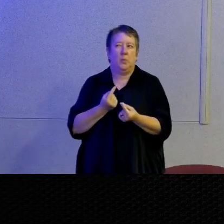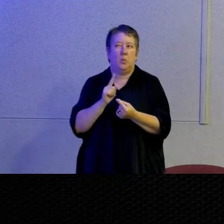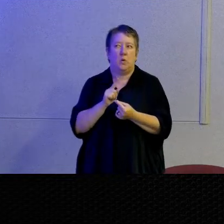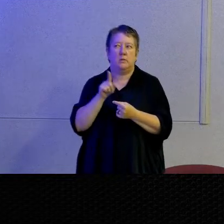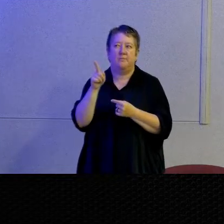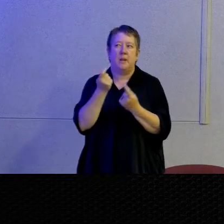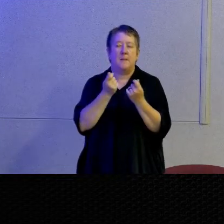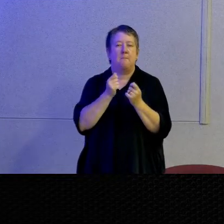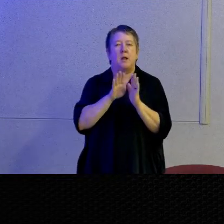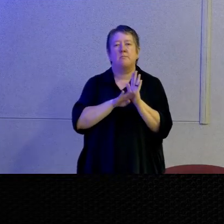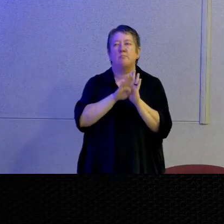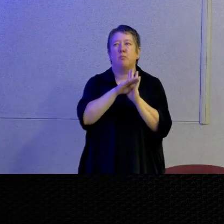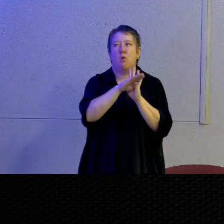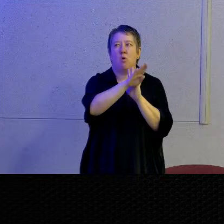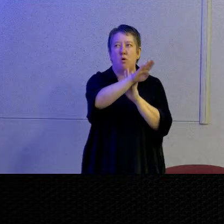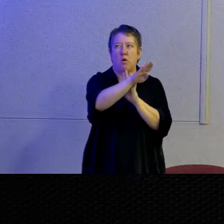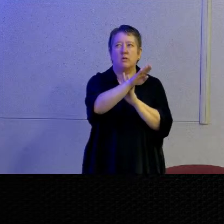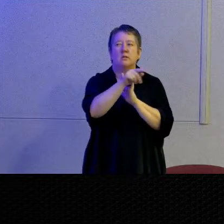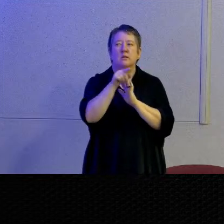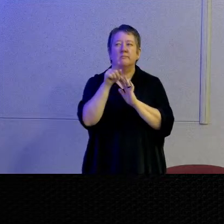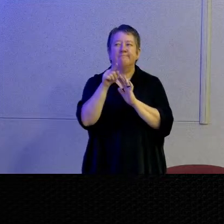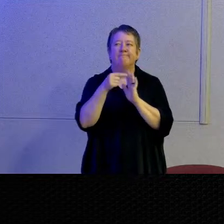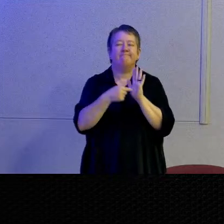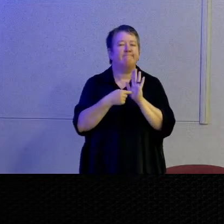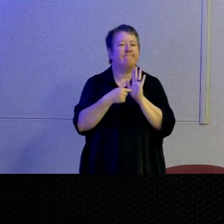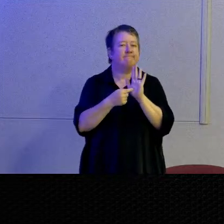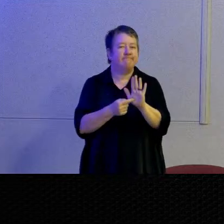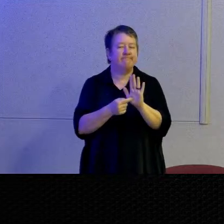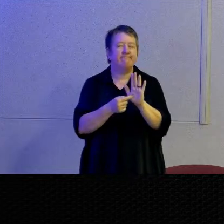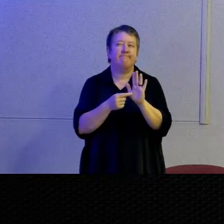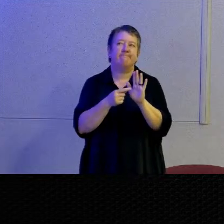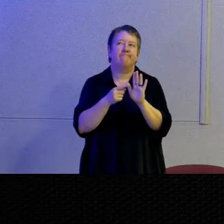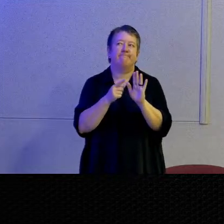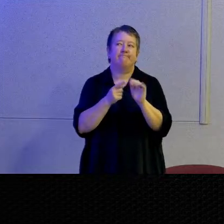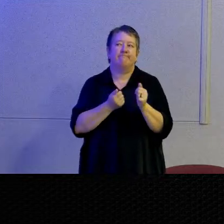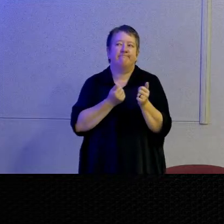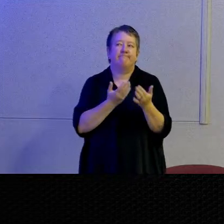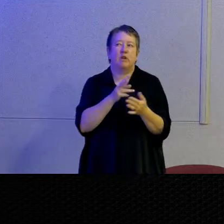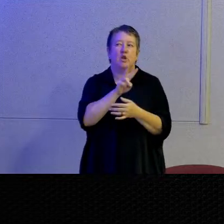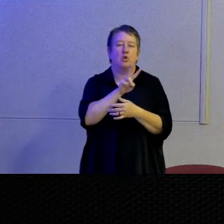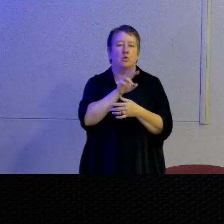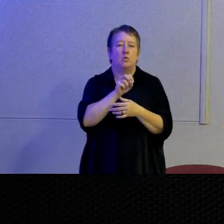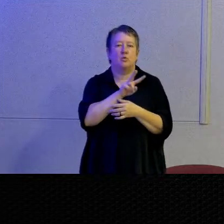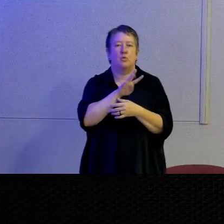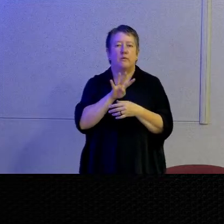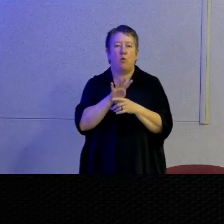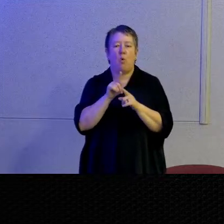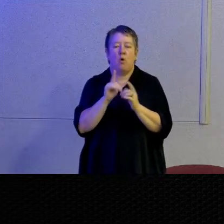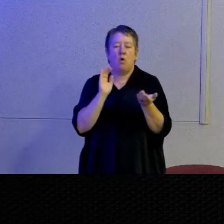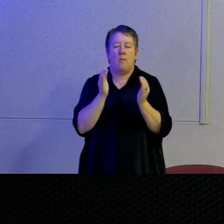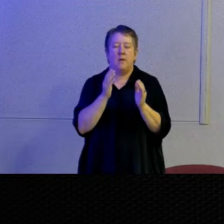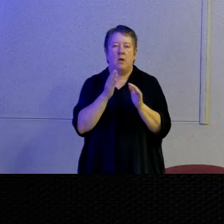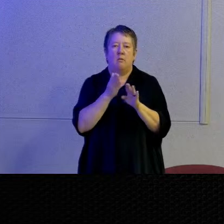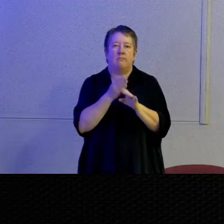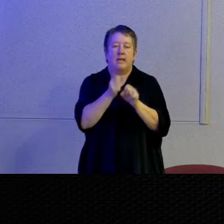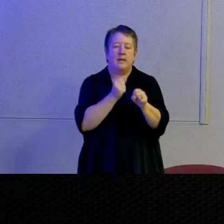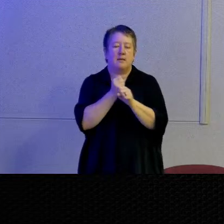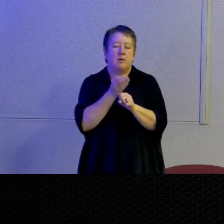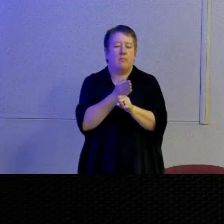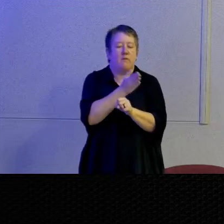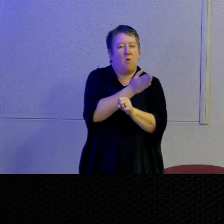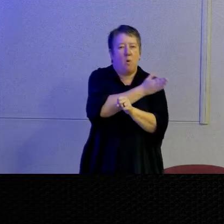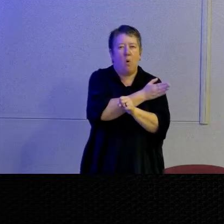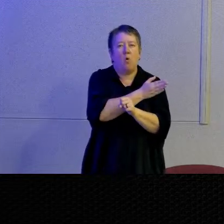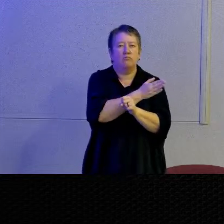and you see the integrated luminosity delivered in 2024 compared to previous years. So really, really very